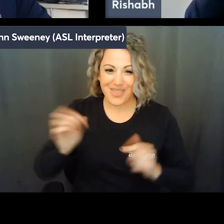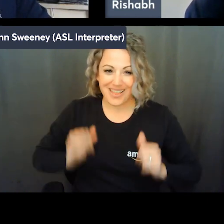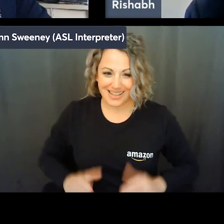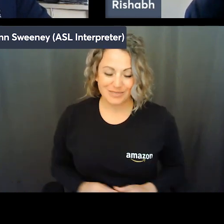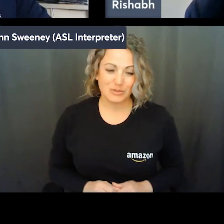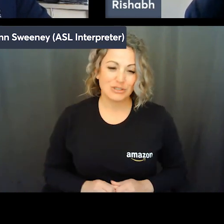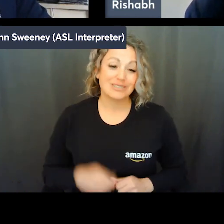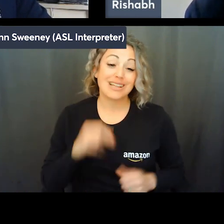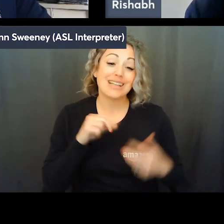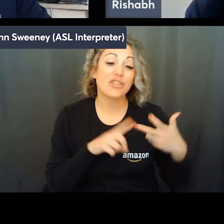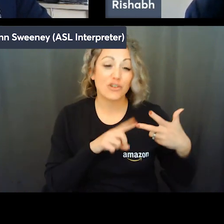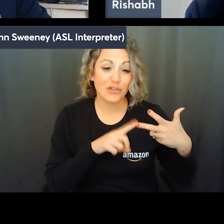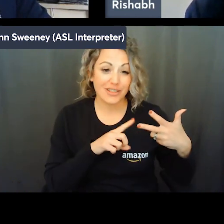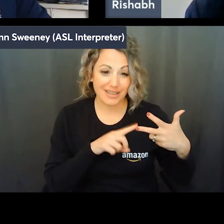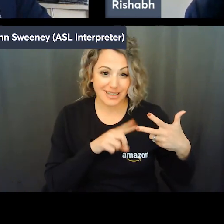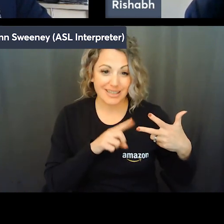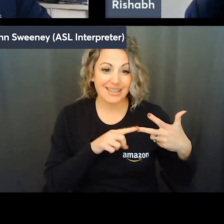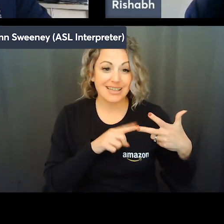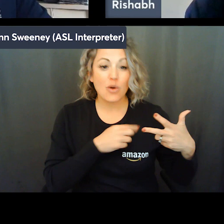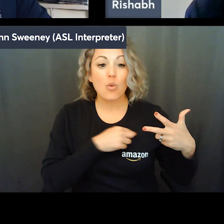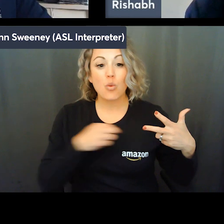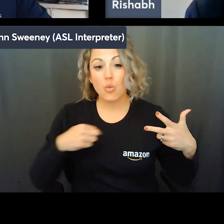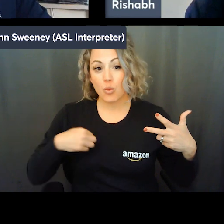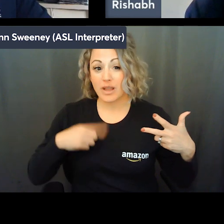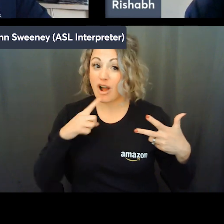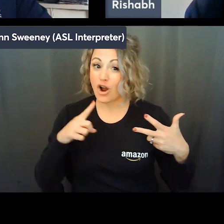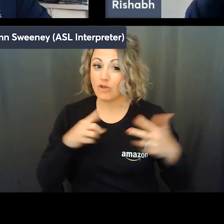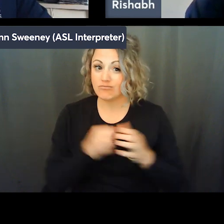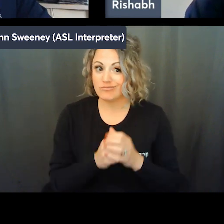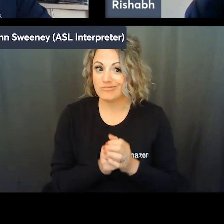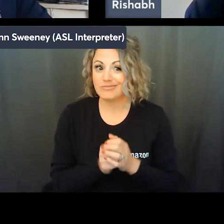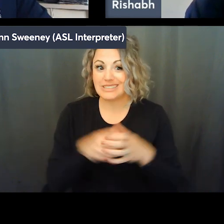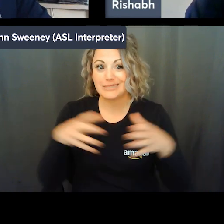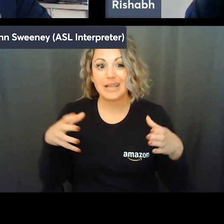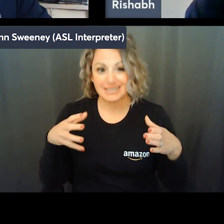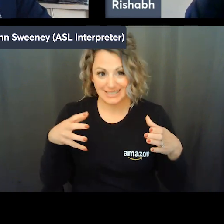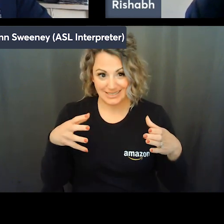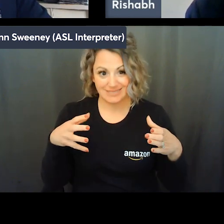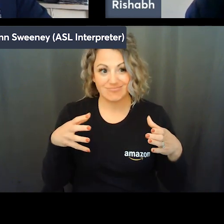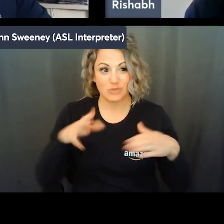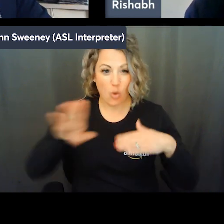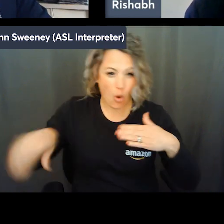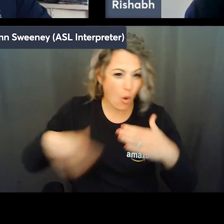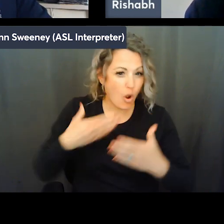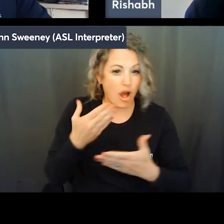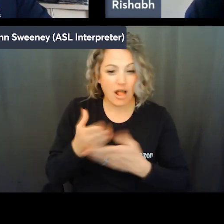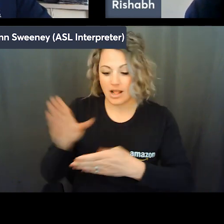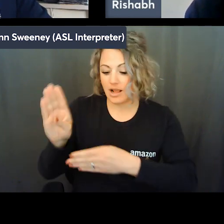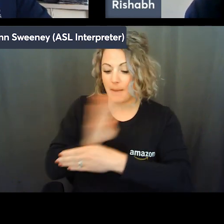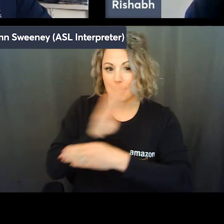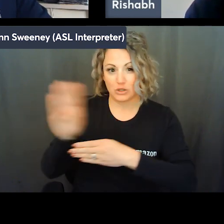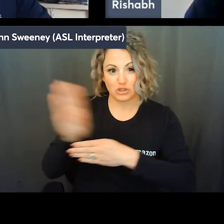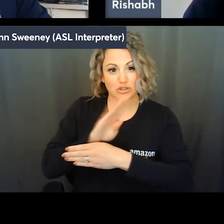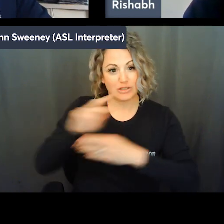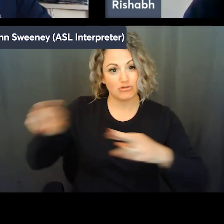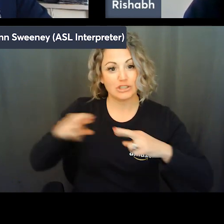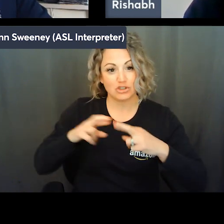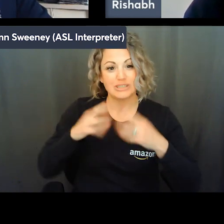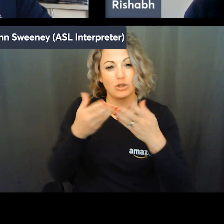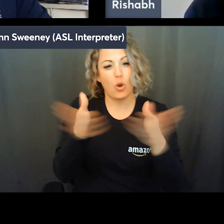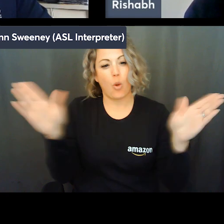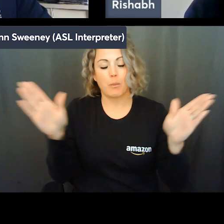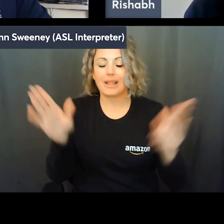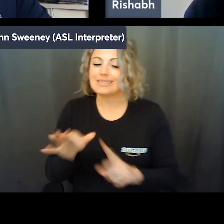Thirdly, we are expanding to all regions, all commercial regions globally, except for